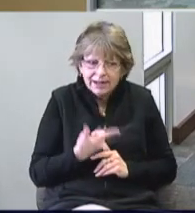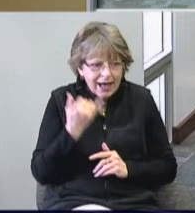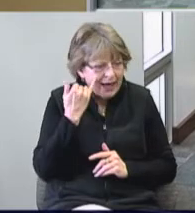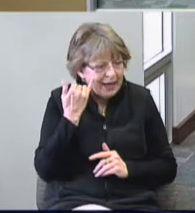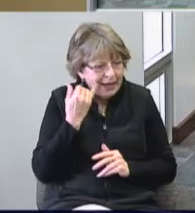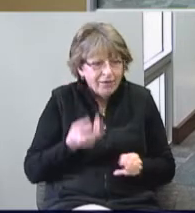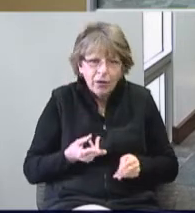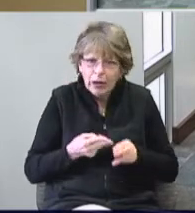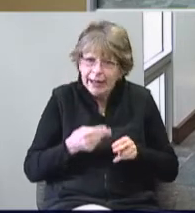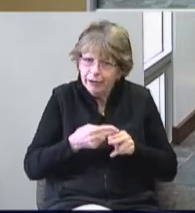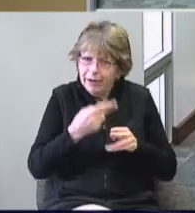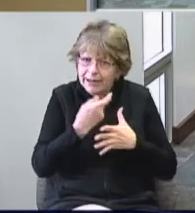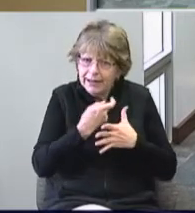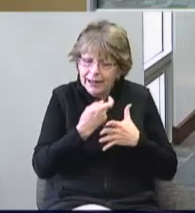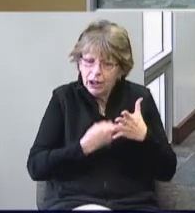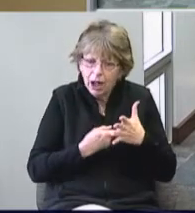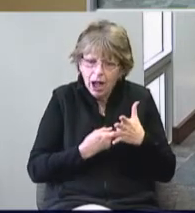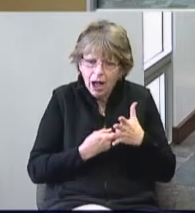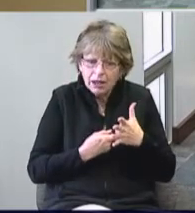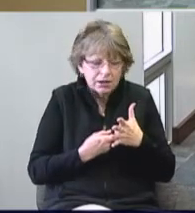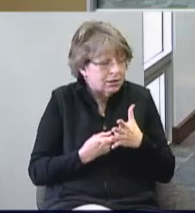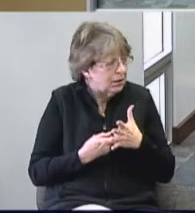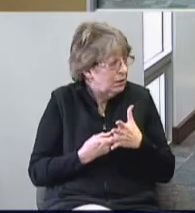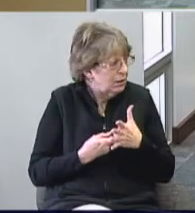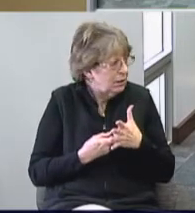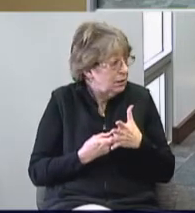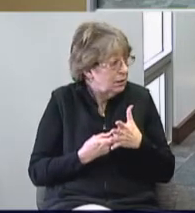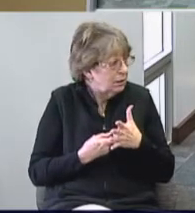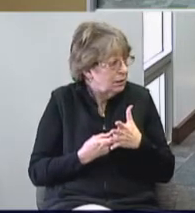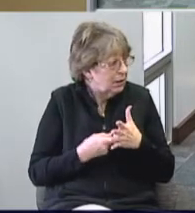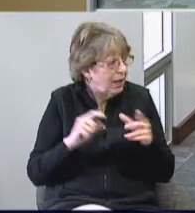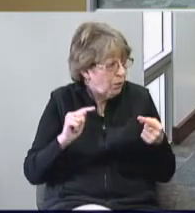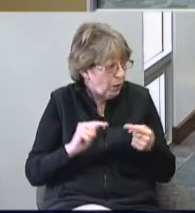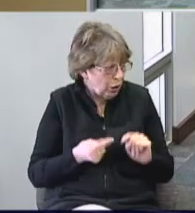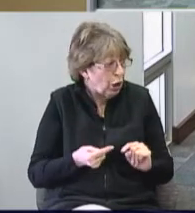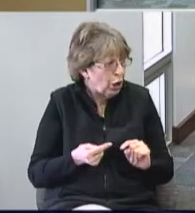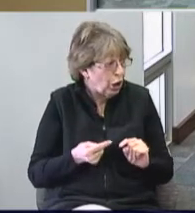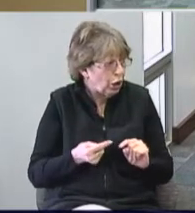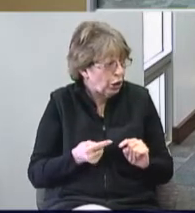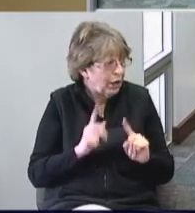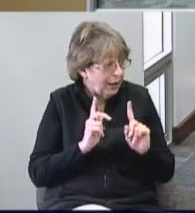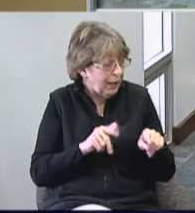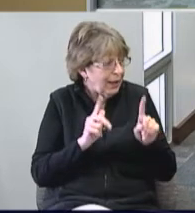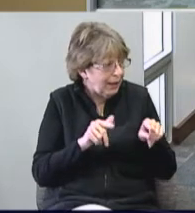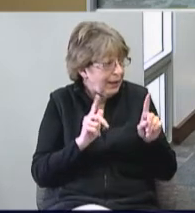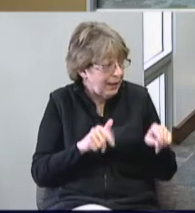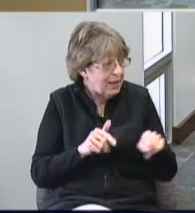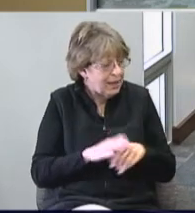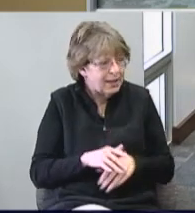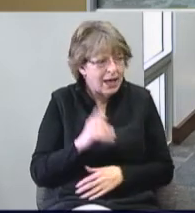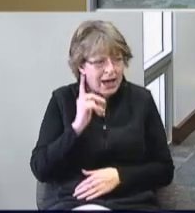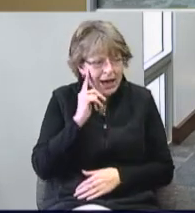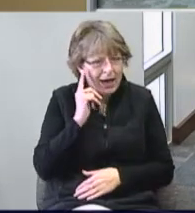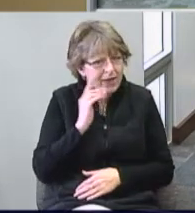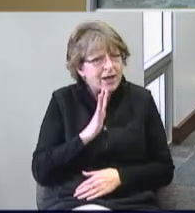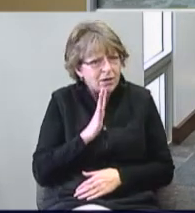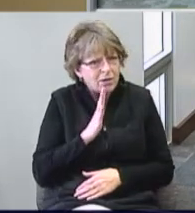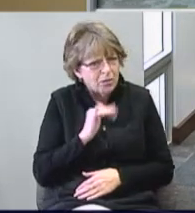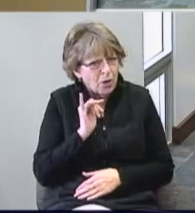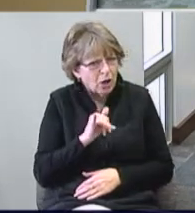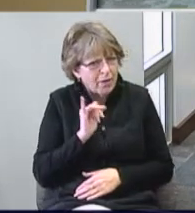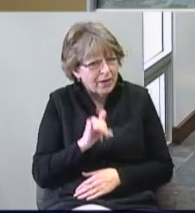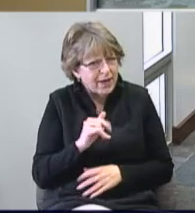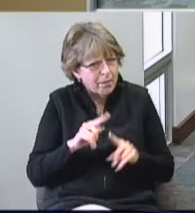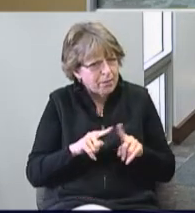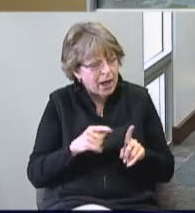is coming, that improvements need to be made to the facility. And I believe you touched on some of those in the past, but